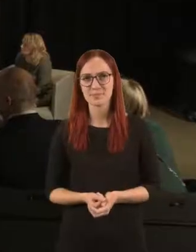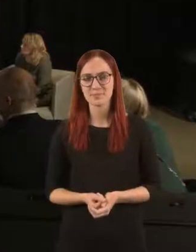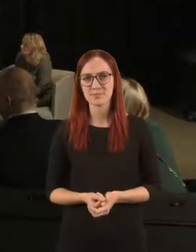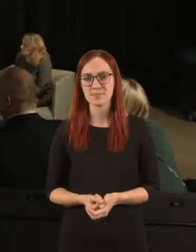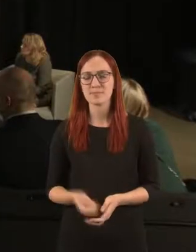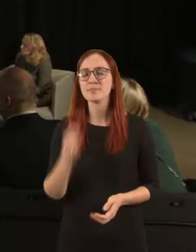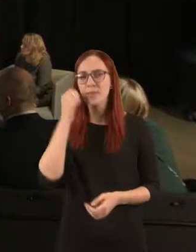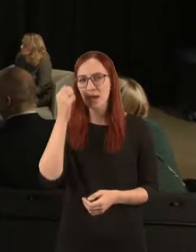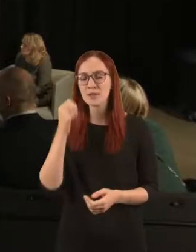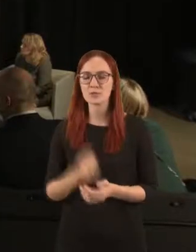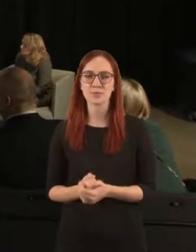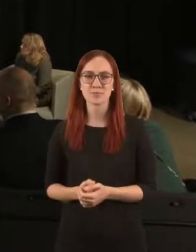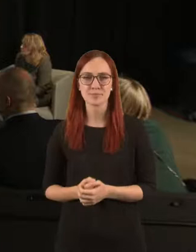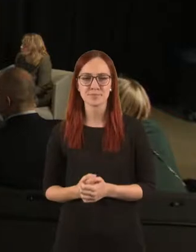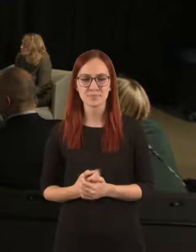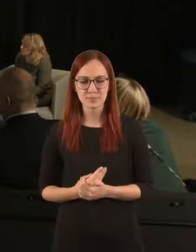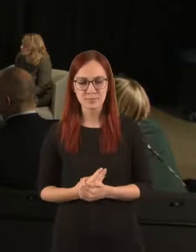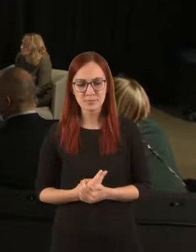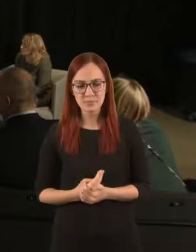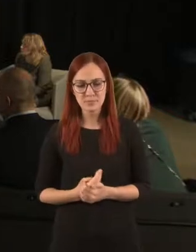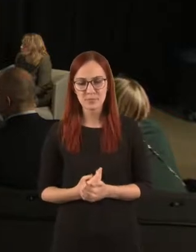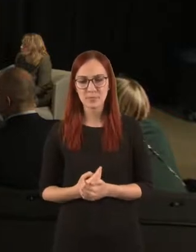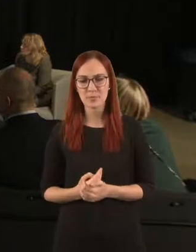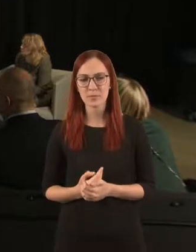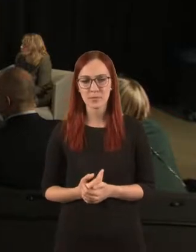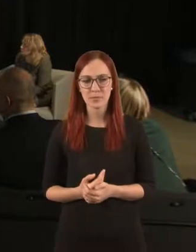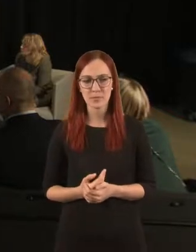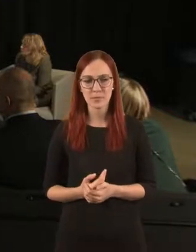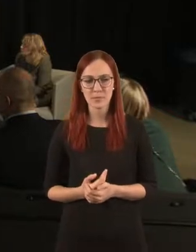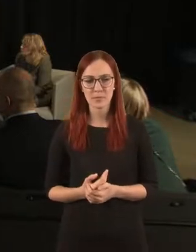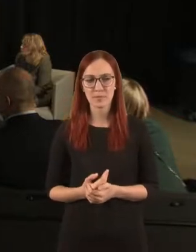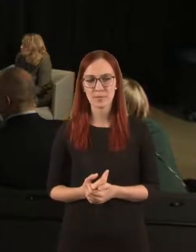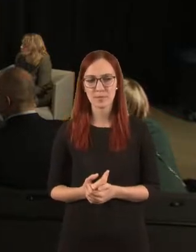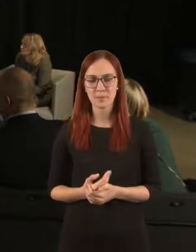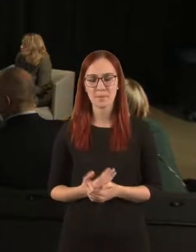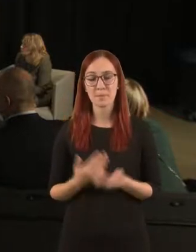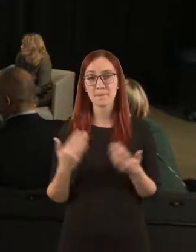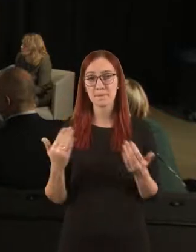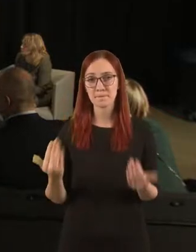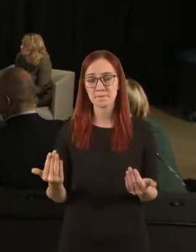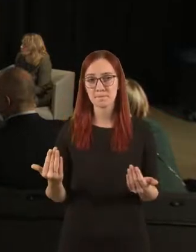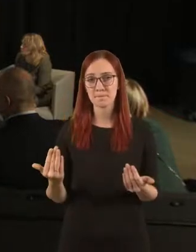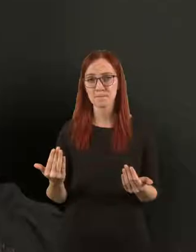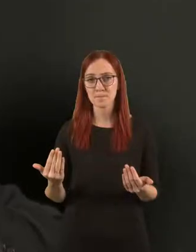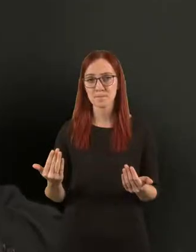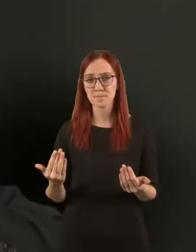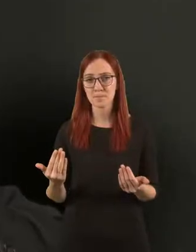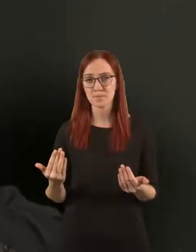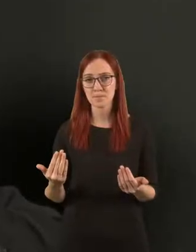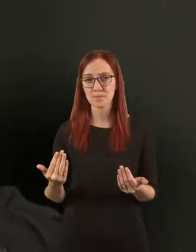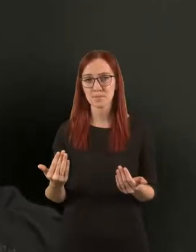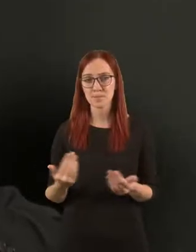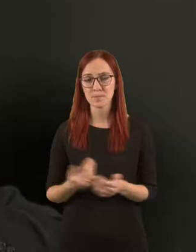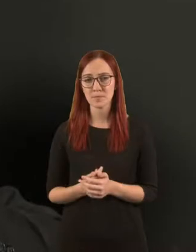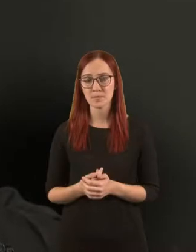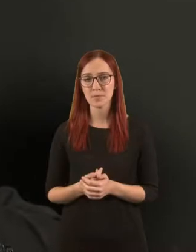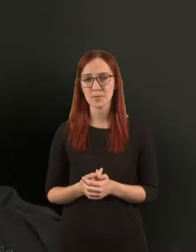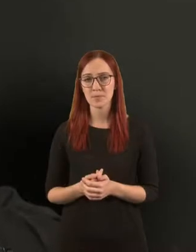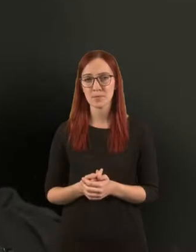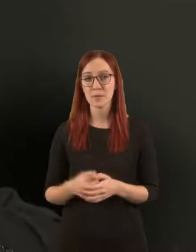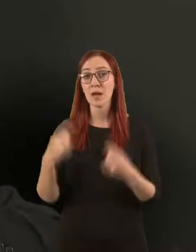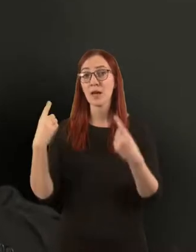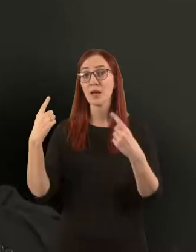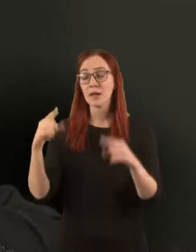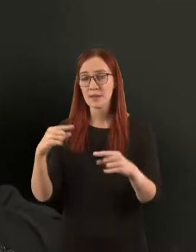new bicycle path, this doesn't mean that we ensure mobility. Mr. Lacy, please. The next step that the OECD will take in Lithuania is to